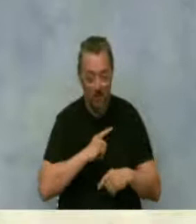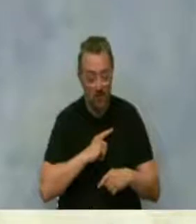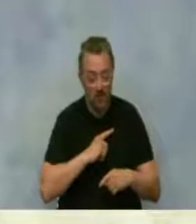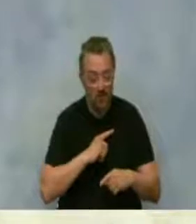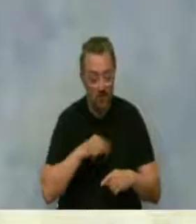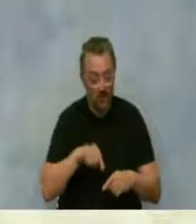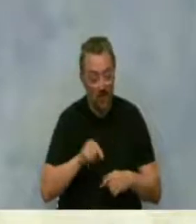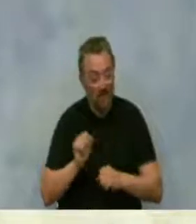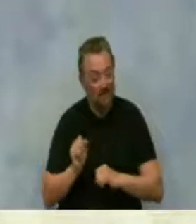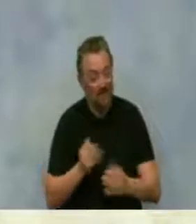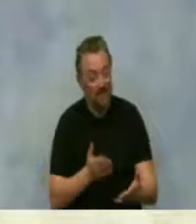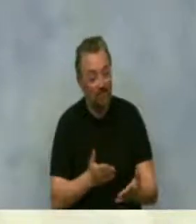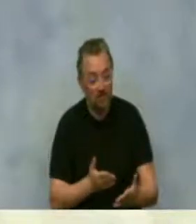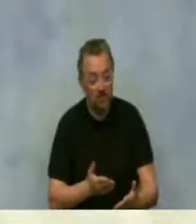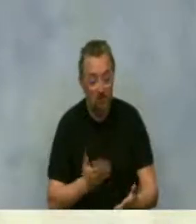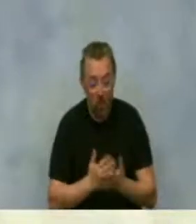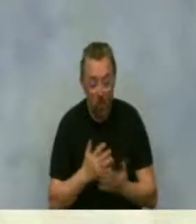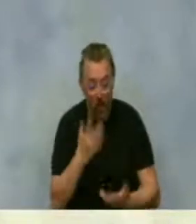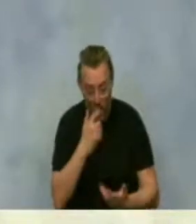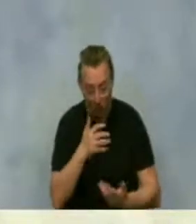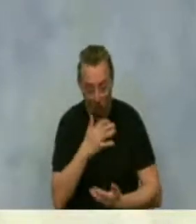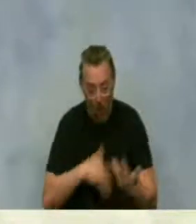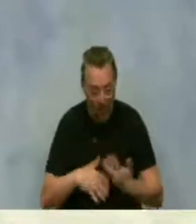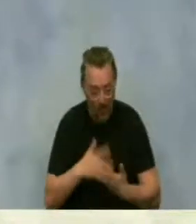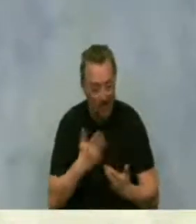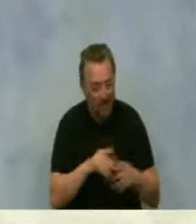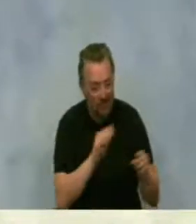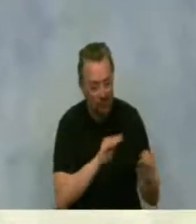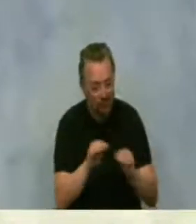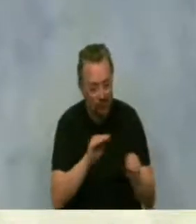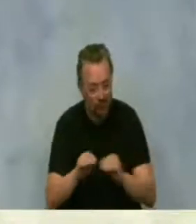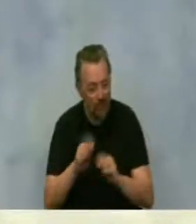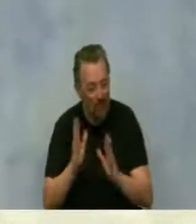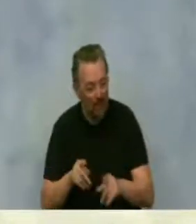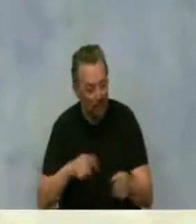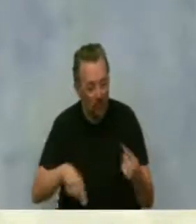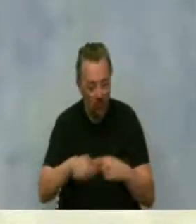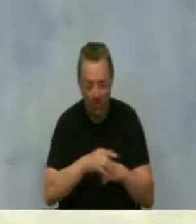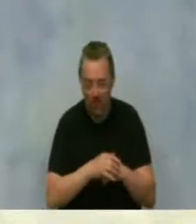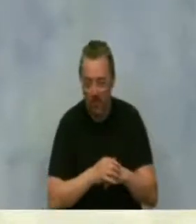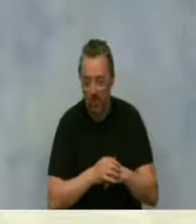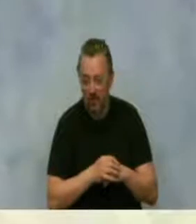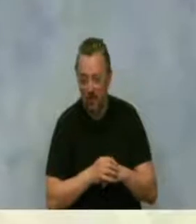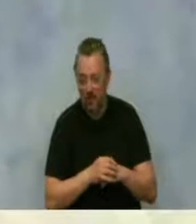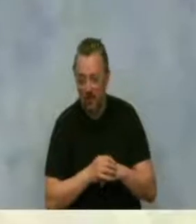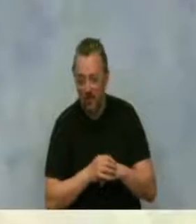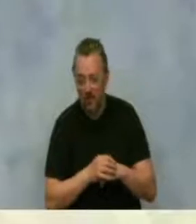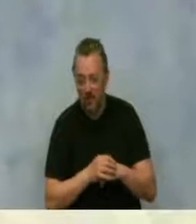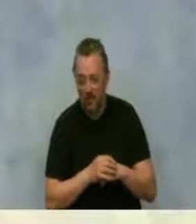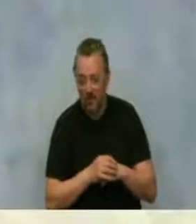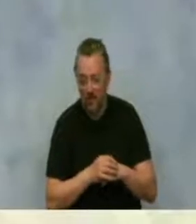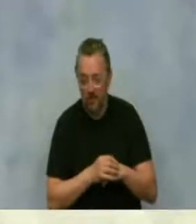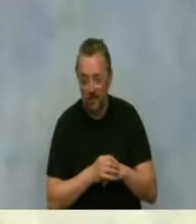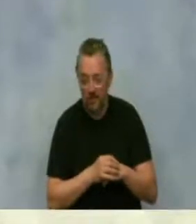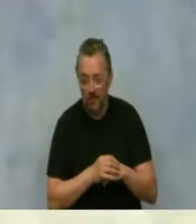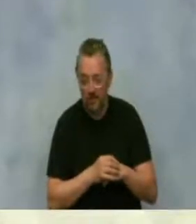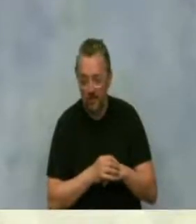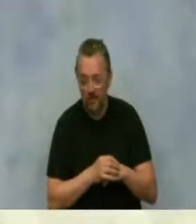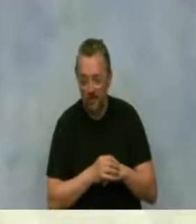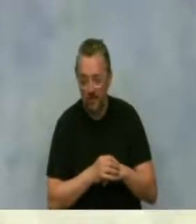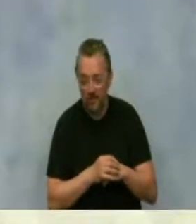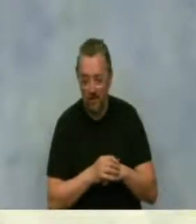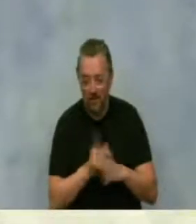service provides, as well as those competing recruitment drives across authorities and other service providers, which means